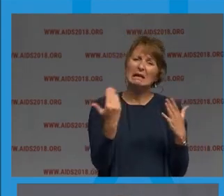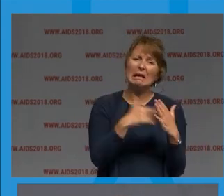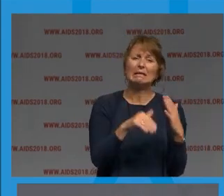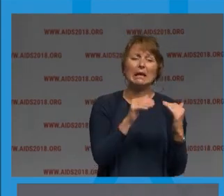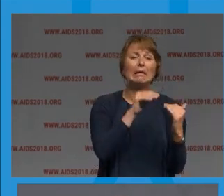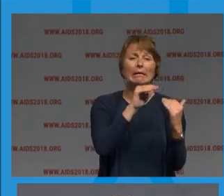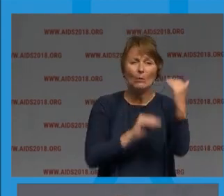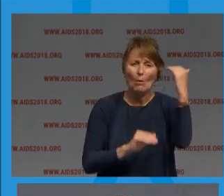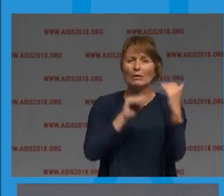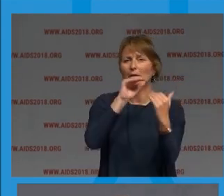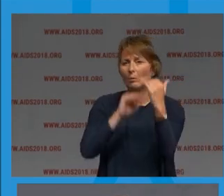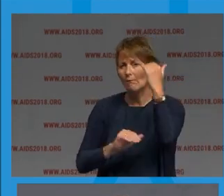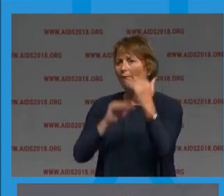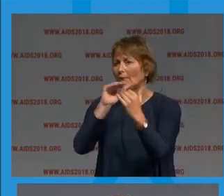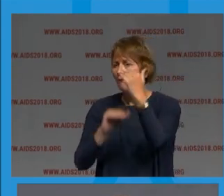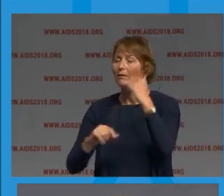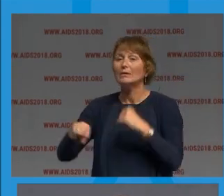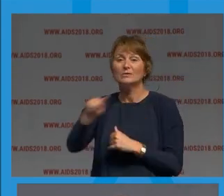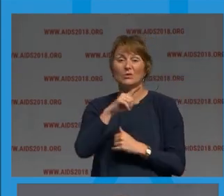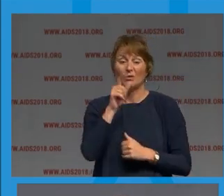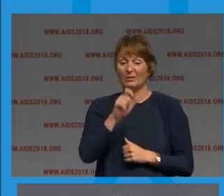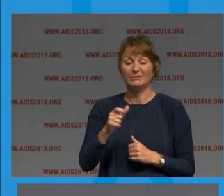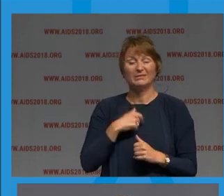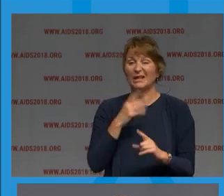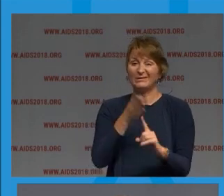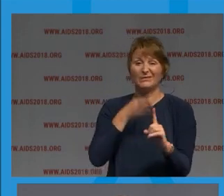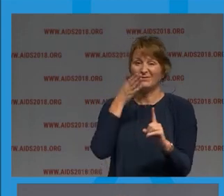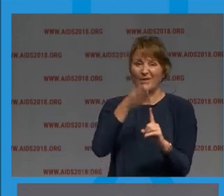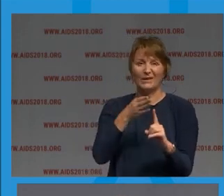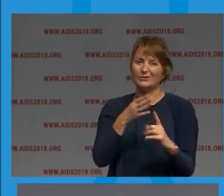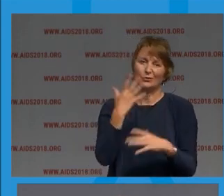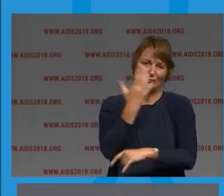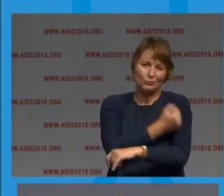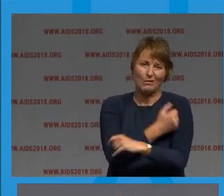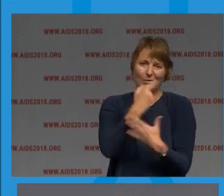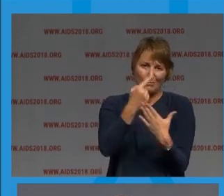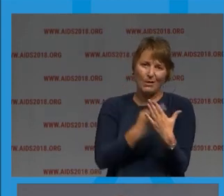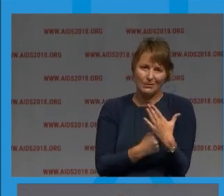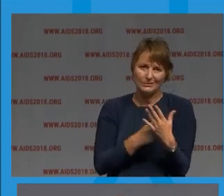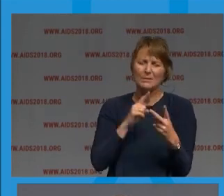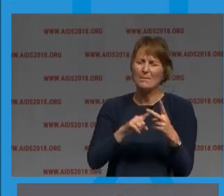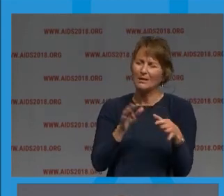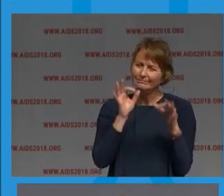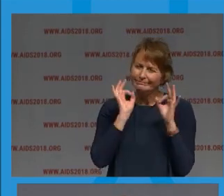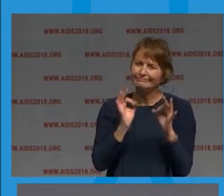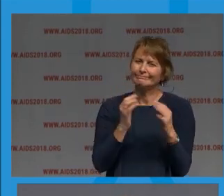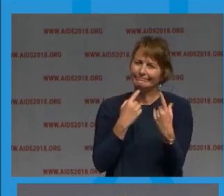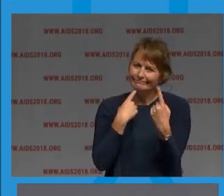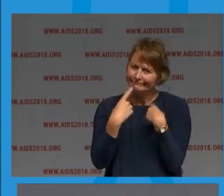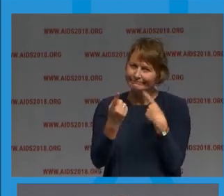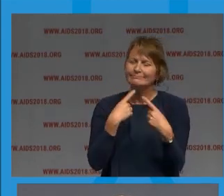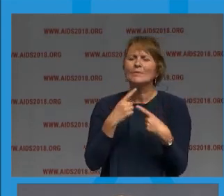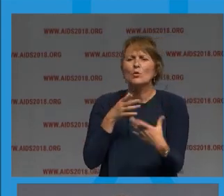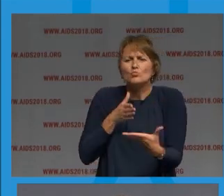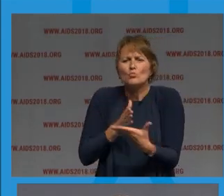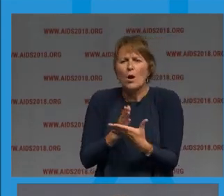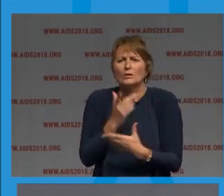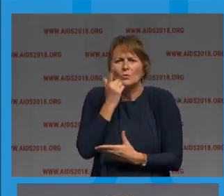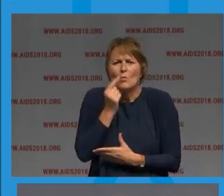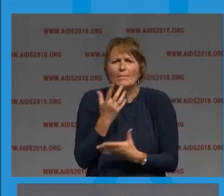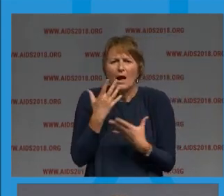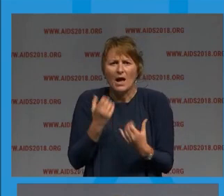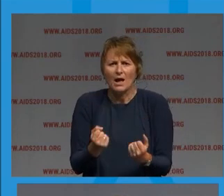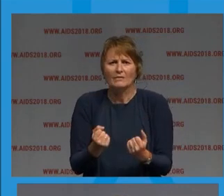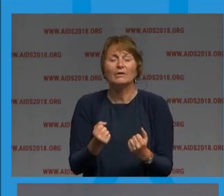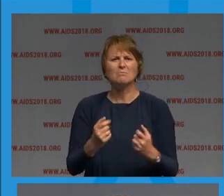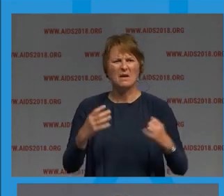the development of effective drug policies and adequately address the right of women. Violence and